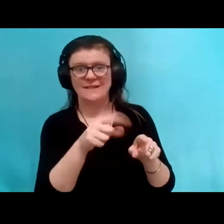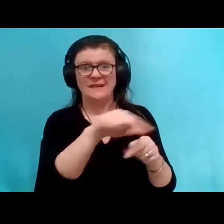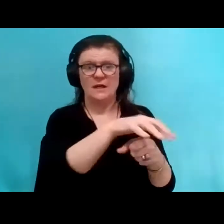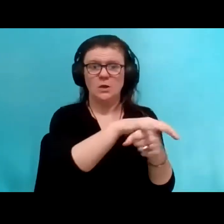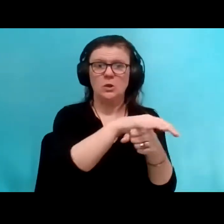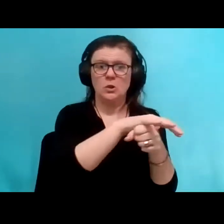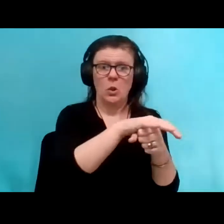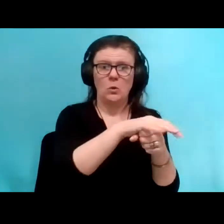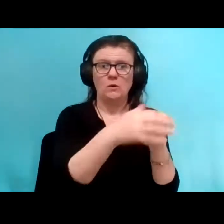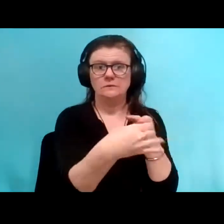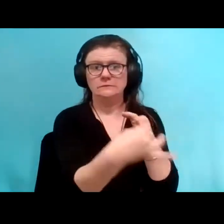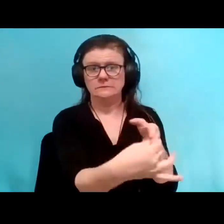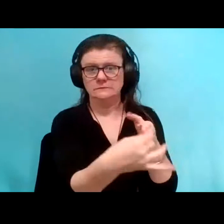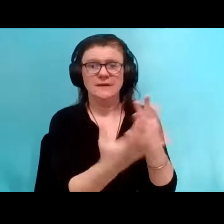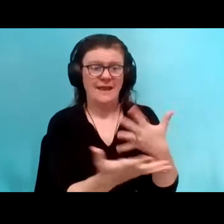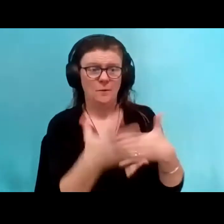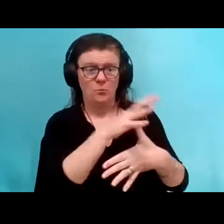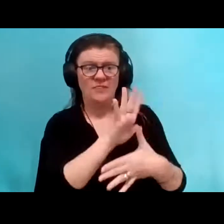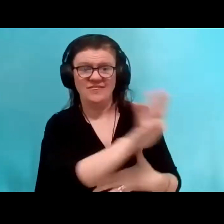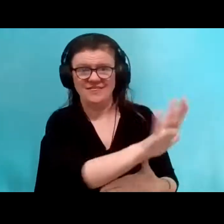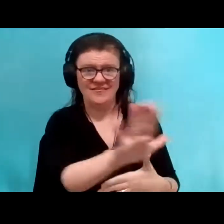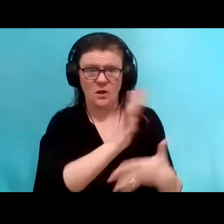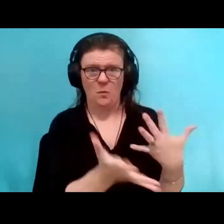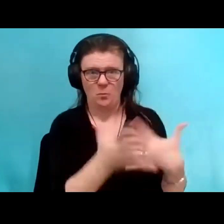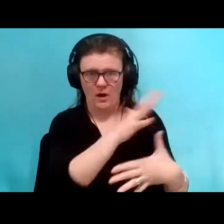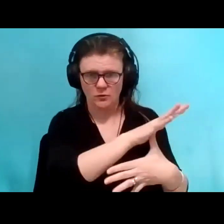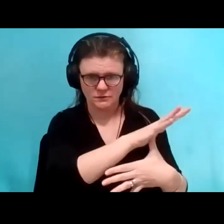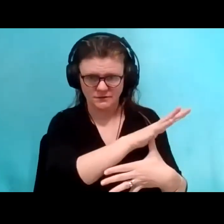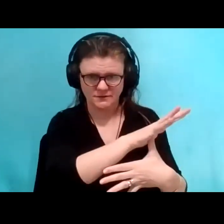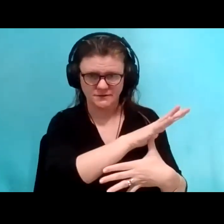priority and policy relevant indicators and that are